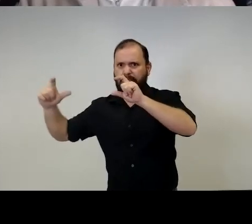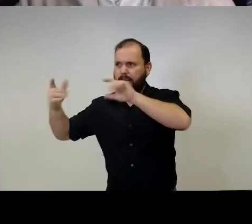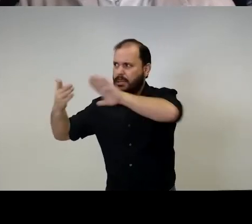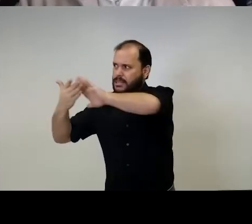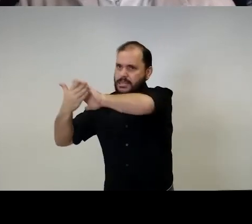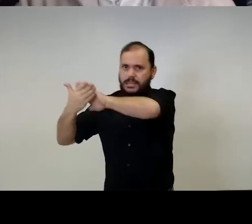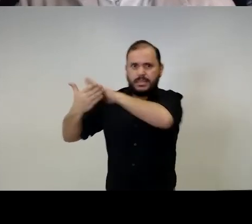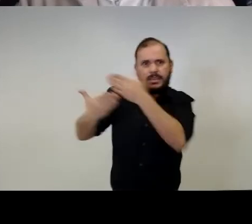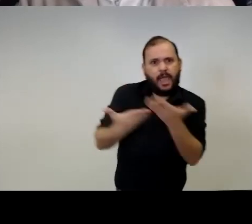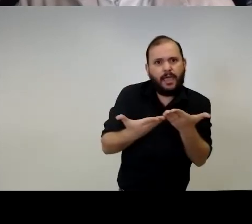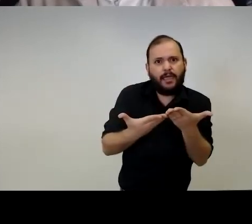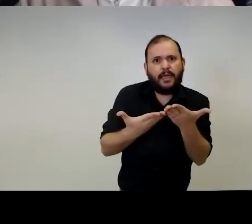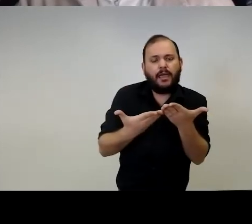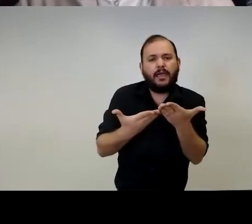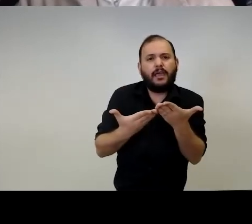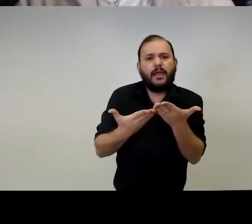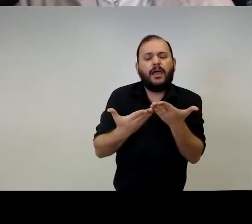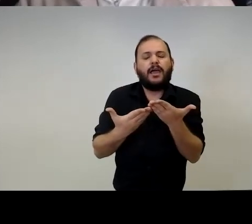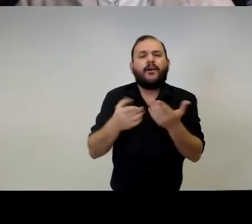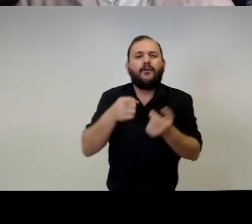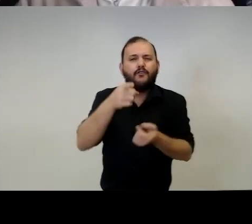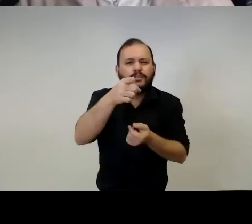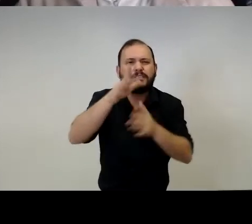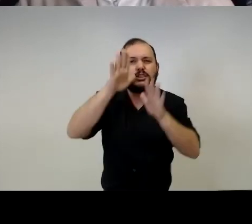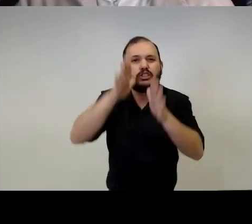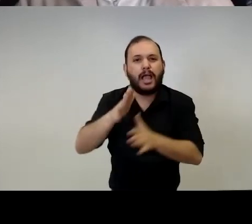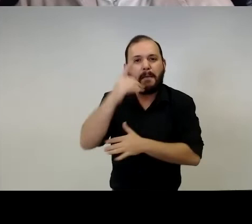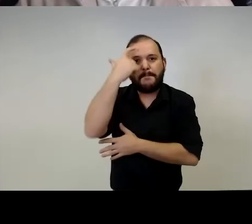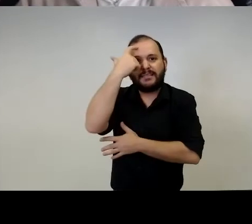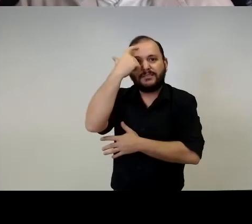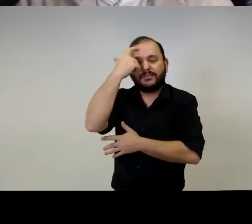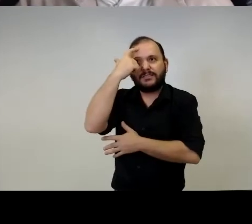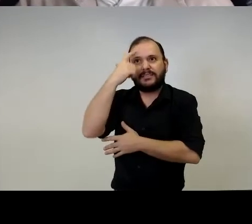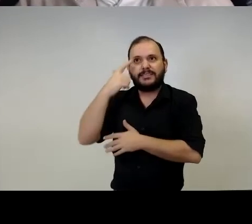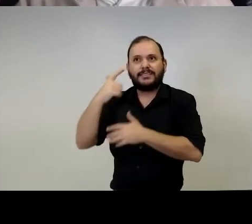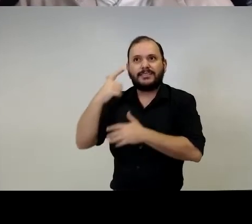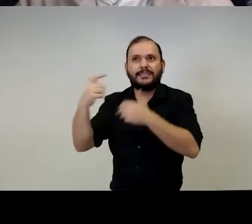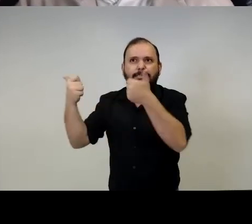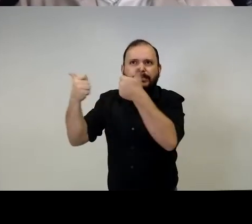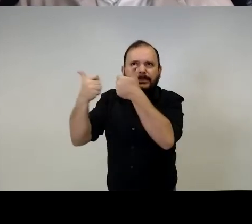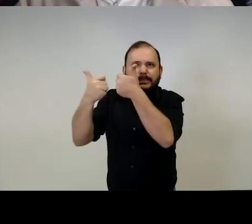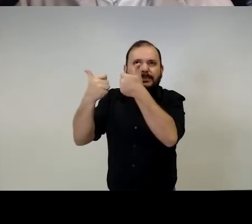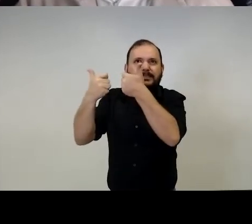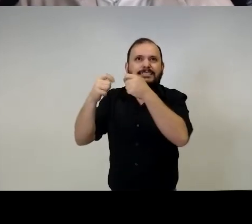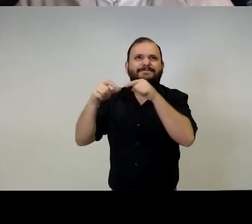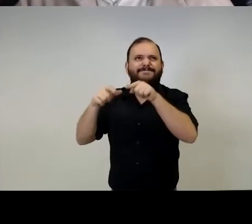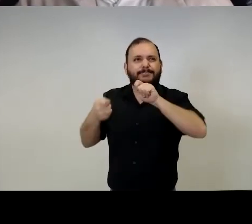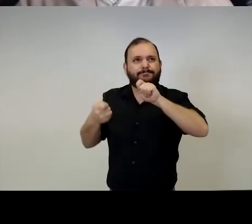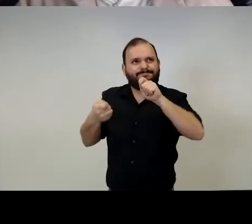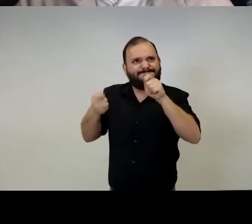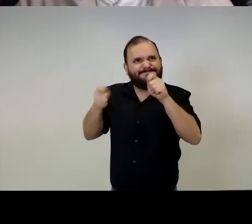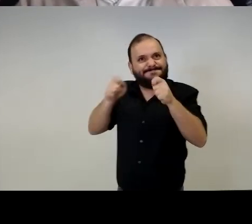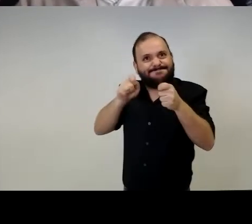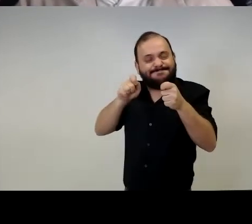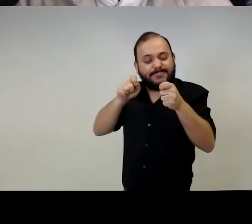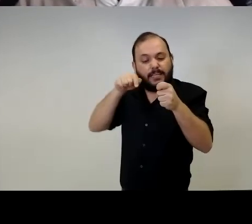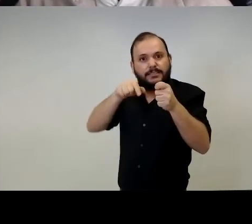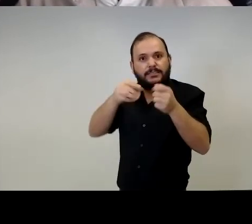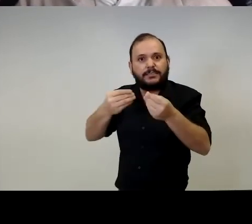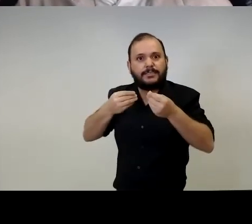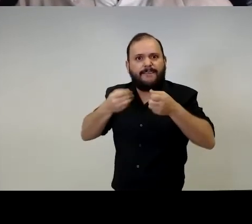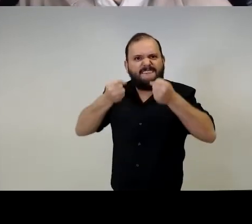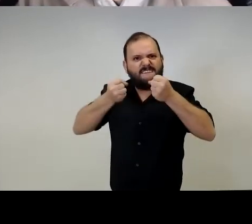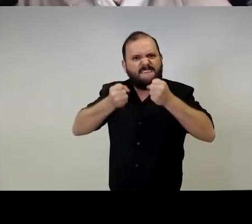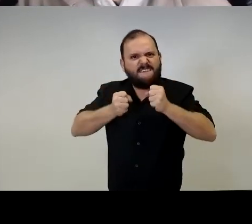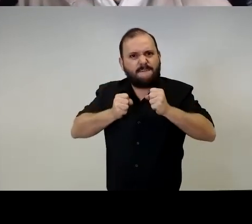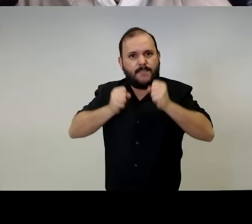did you sometimes think that this was very close to your maximum as regards information, and you chose